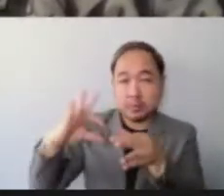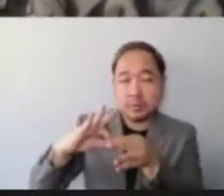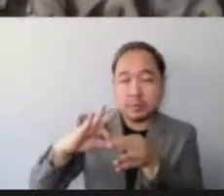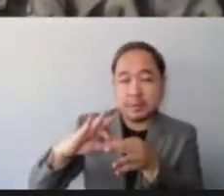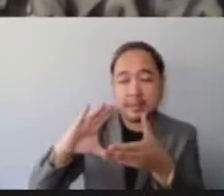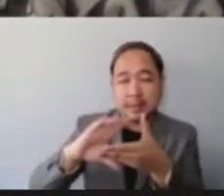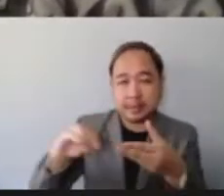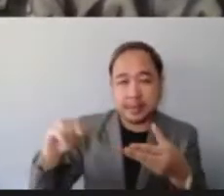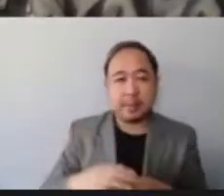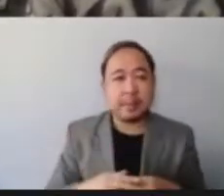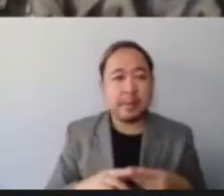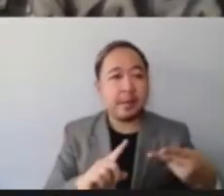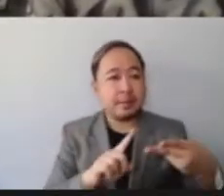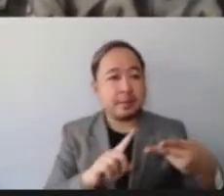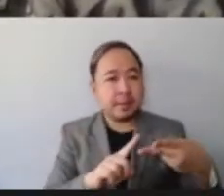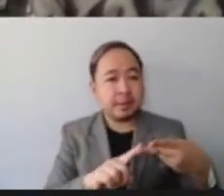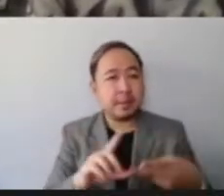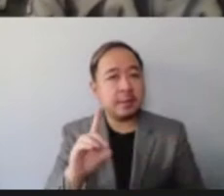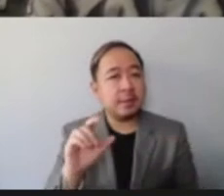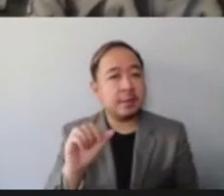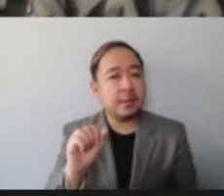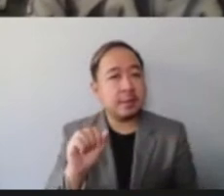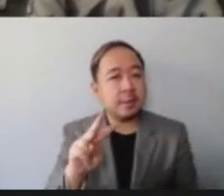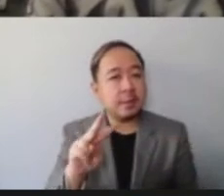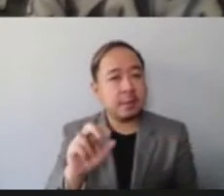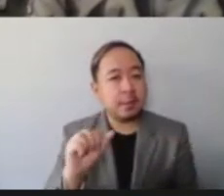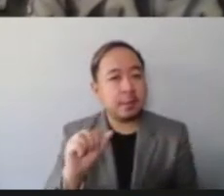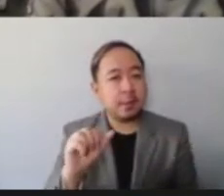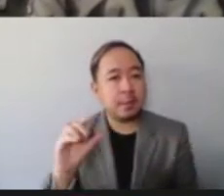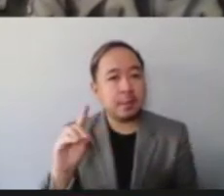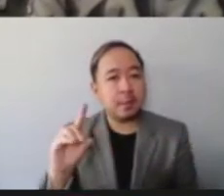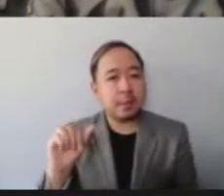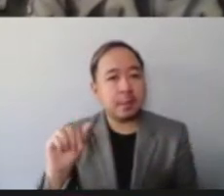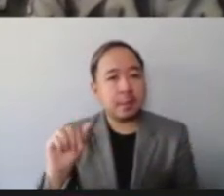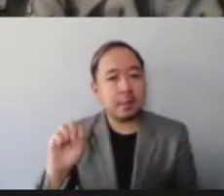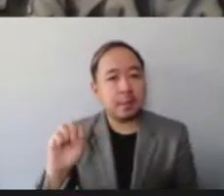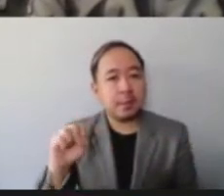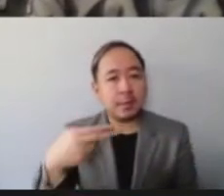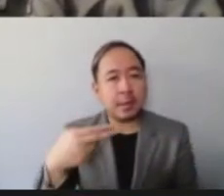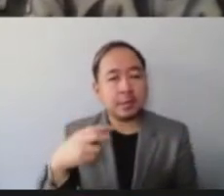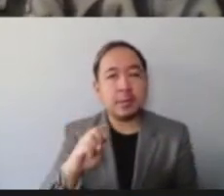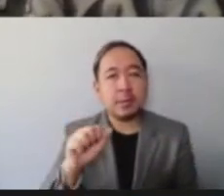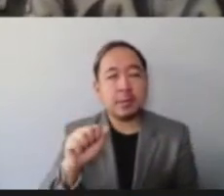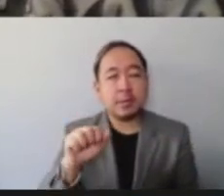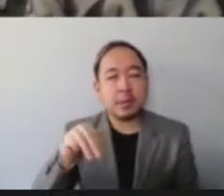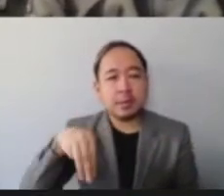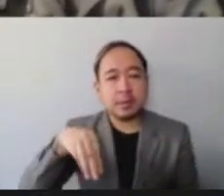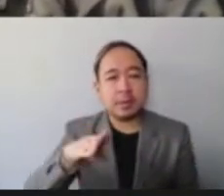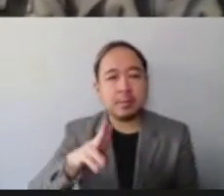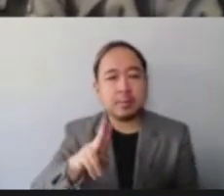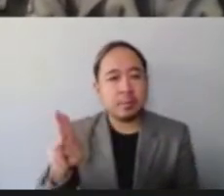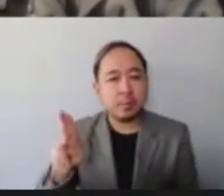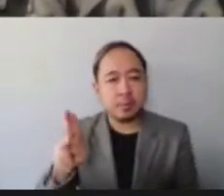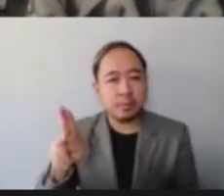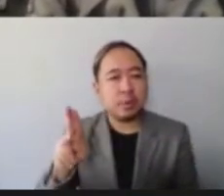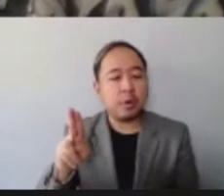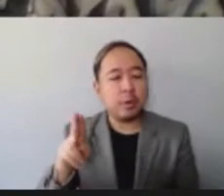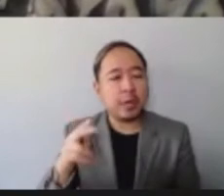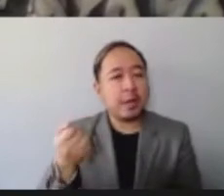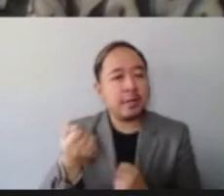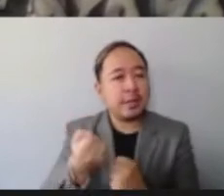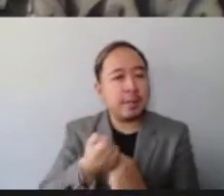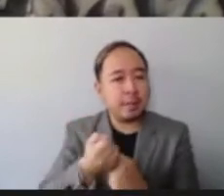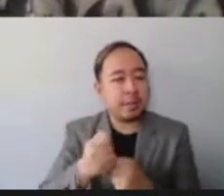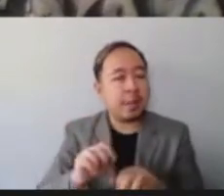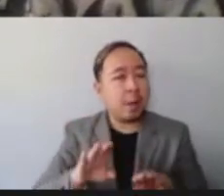and Mr David Istanbul counselor and Deputy permanent representative of iskop Embassy